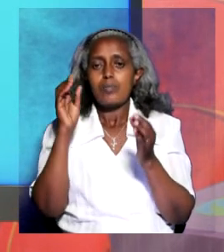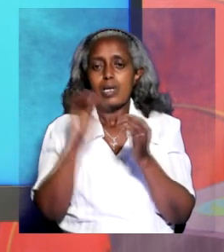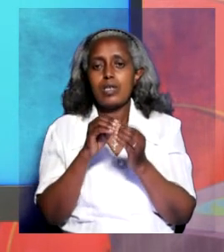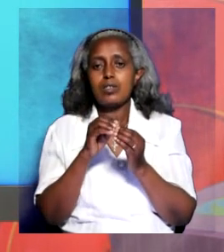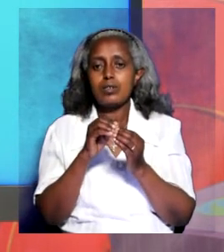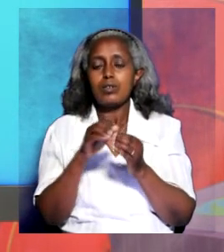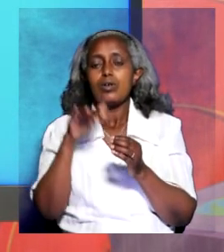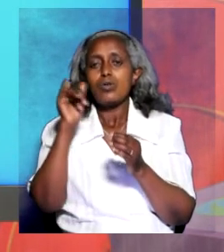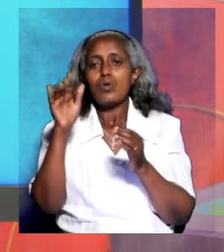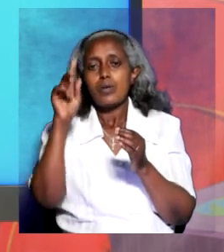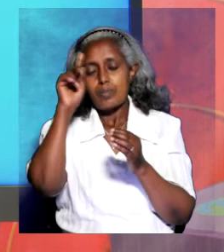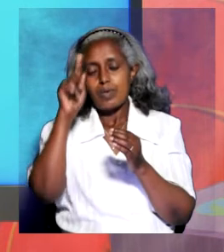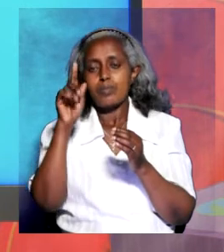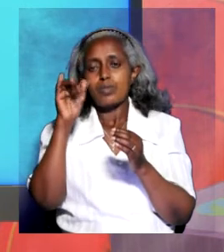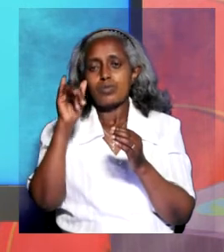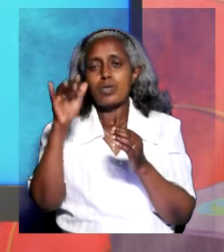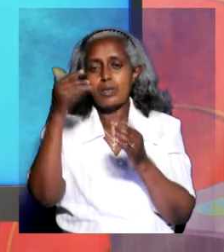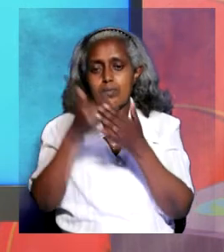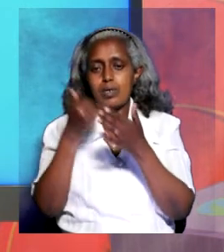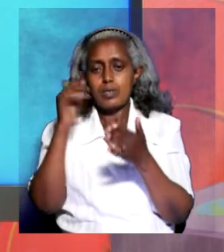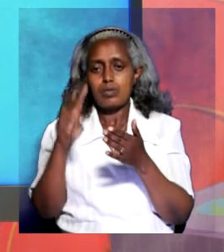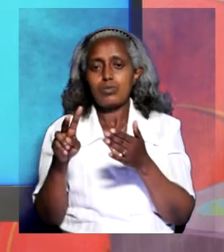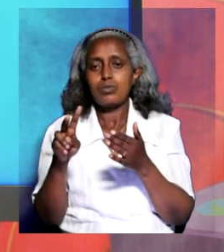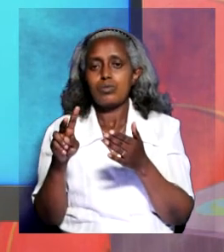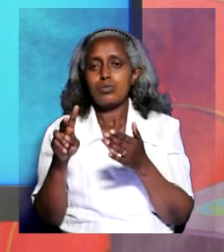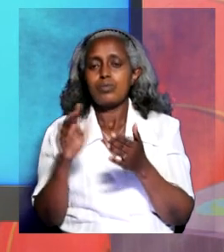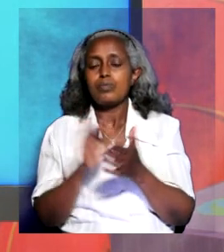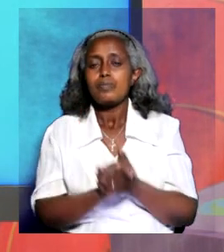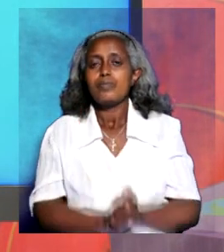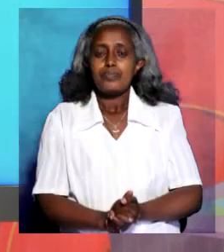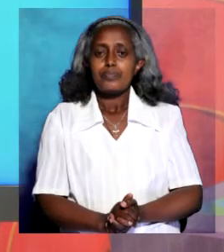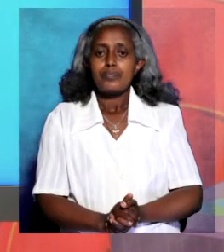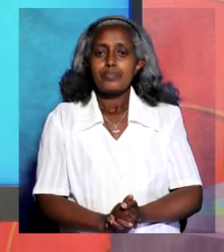plus y prime is this, y minus 2,